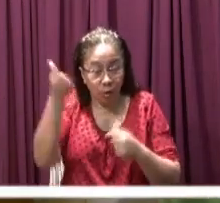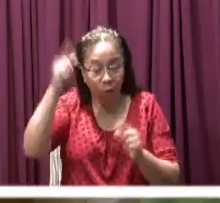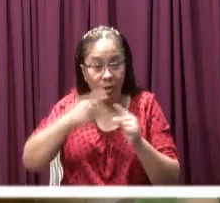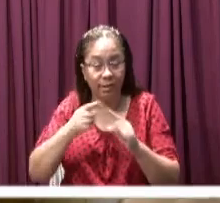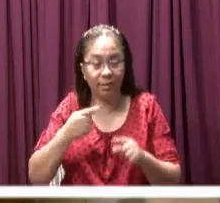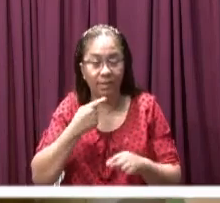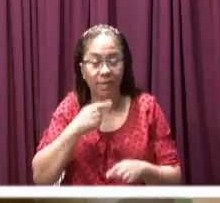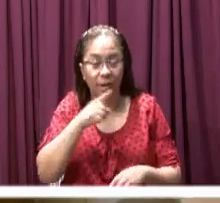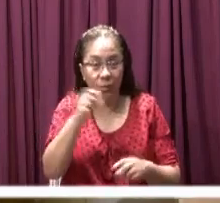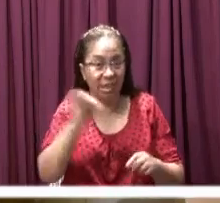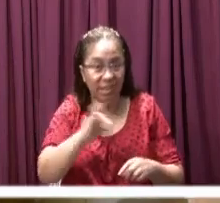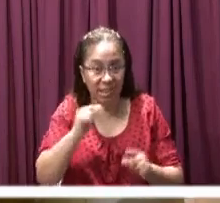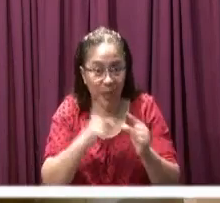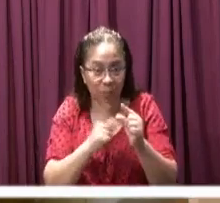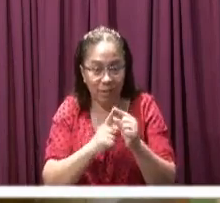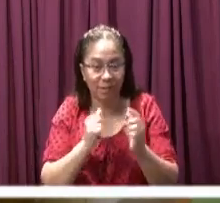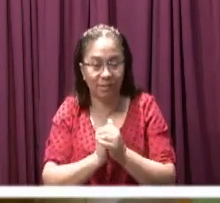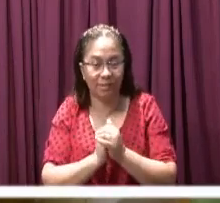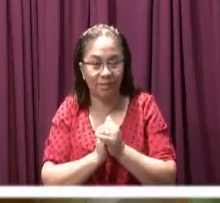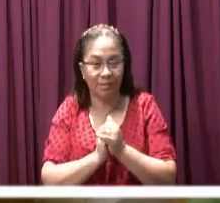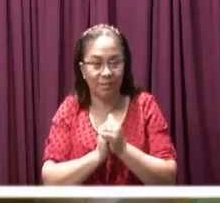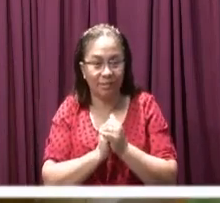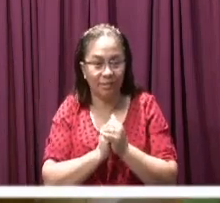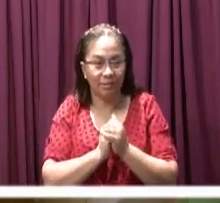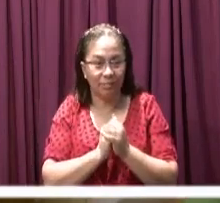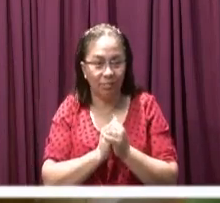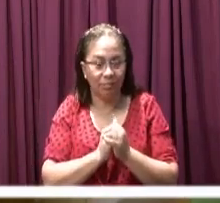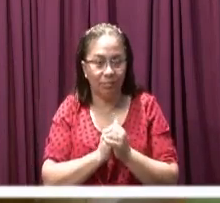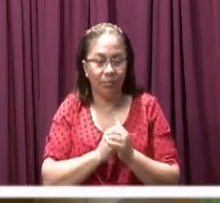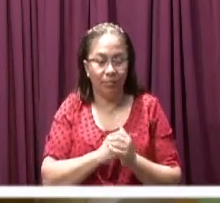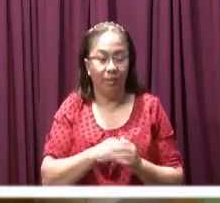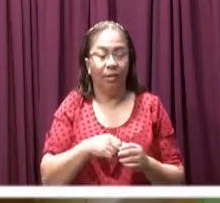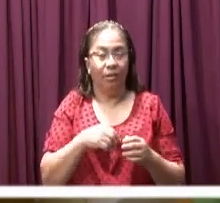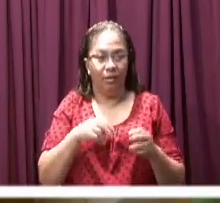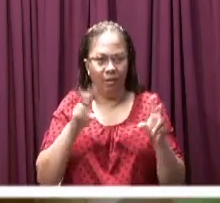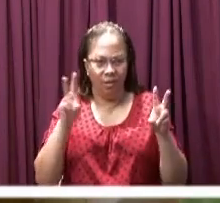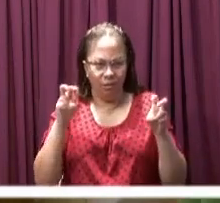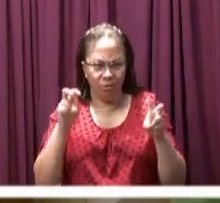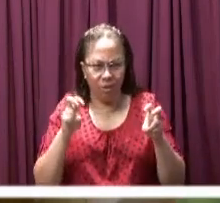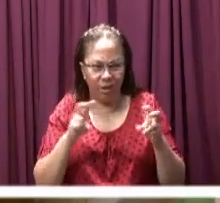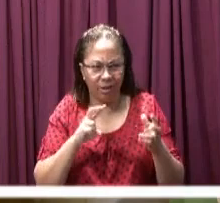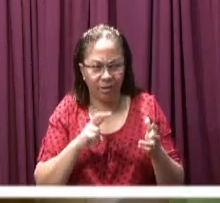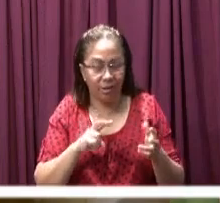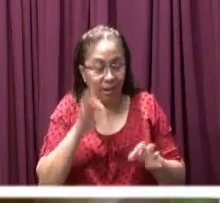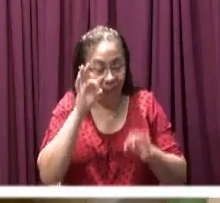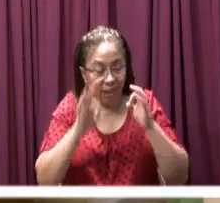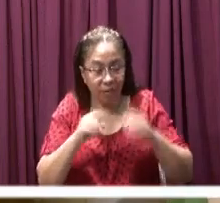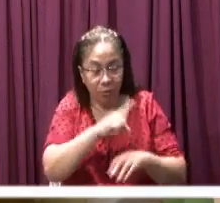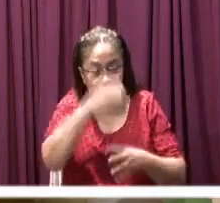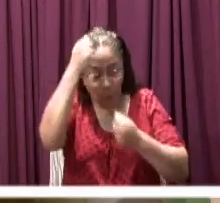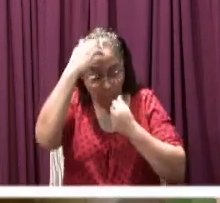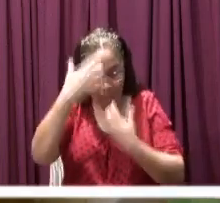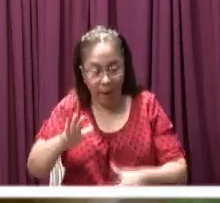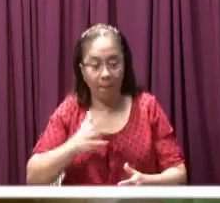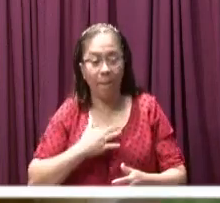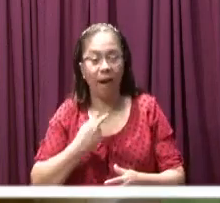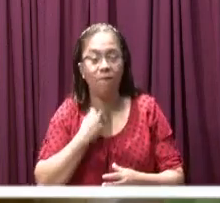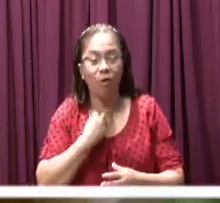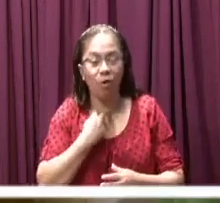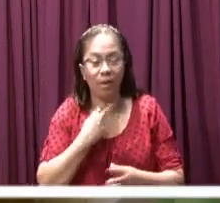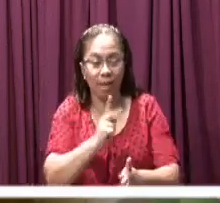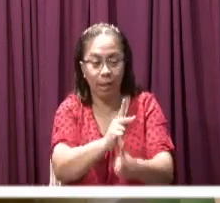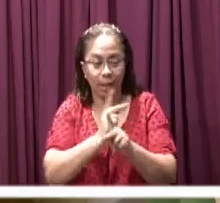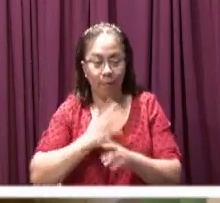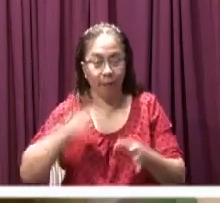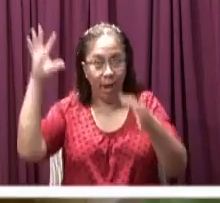I carried you on eagle's wings, that from this you know now that if you obey my voice and hold